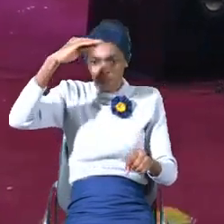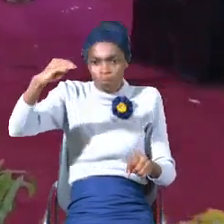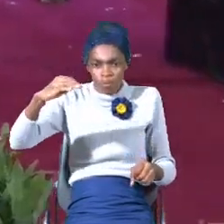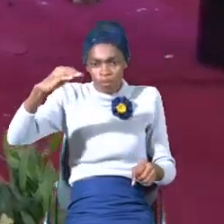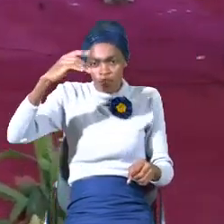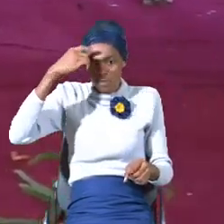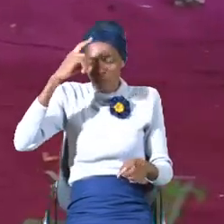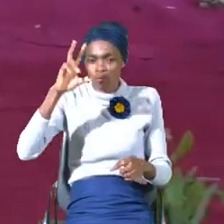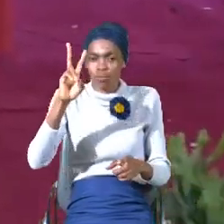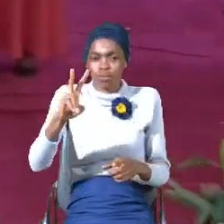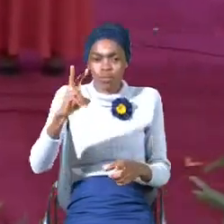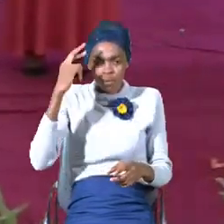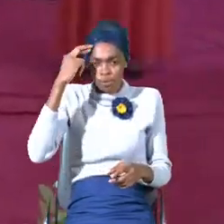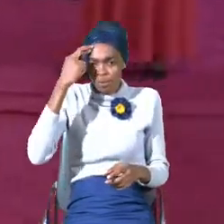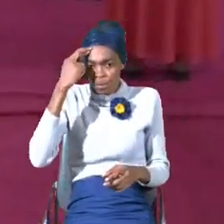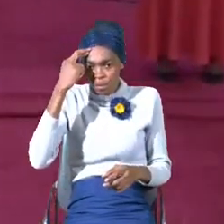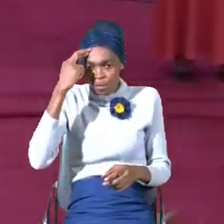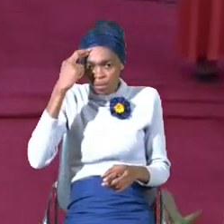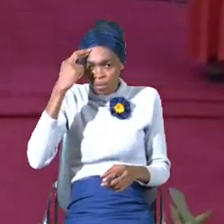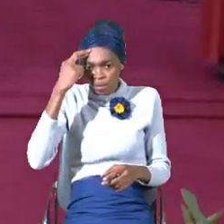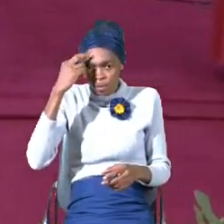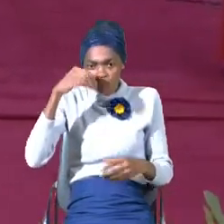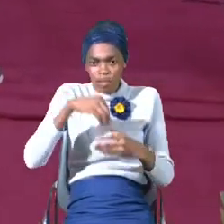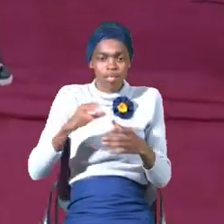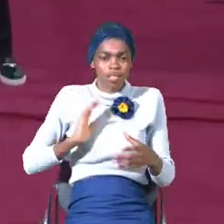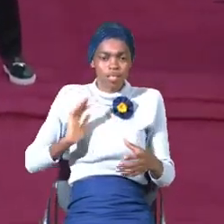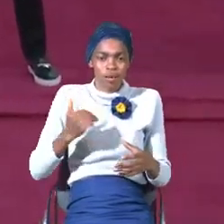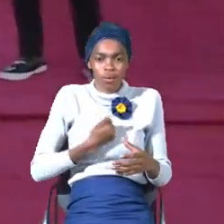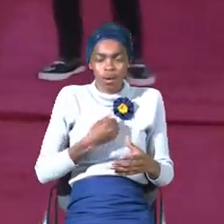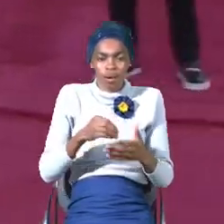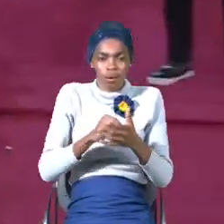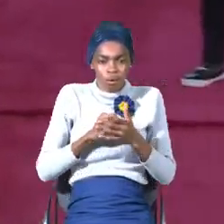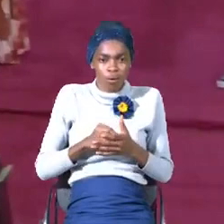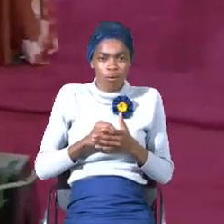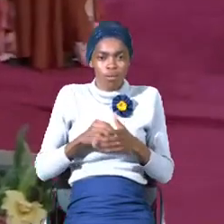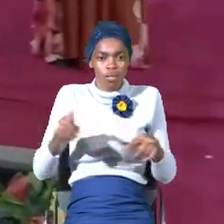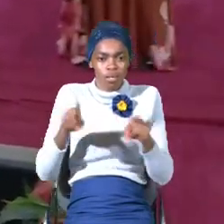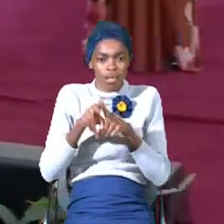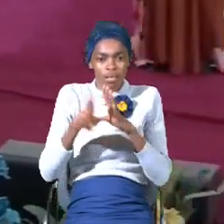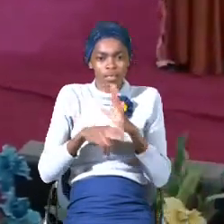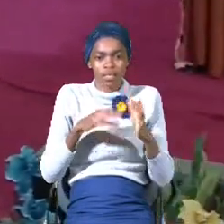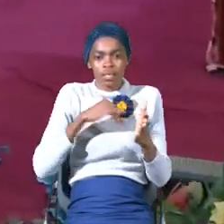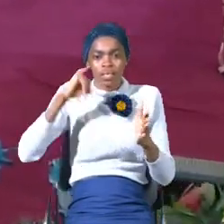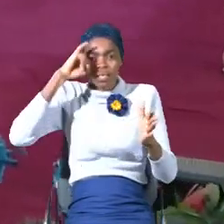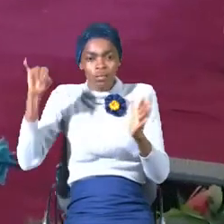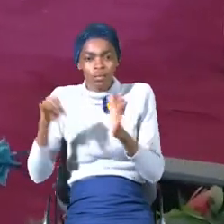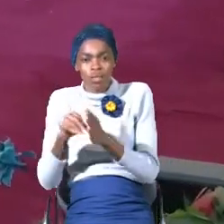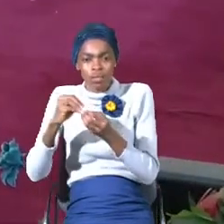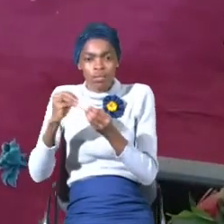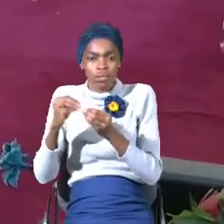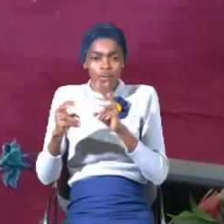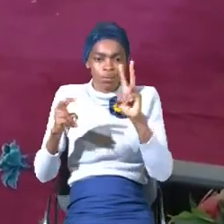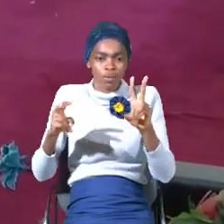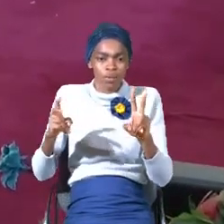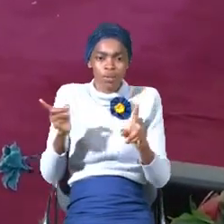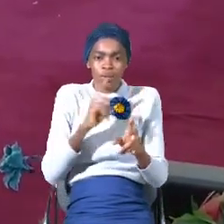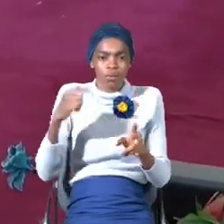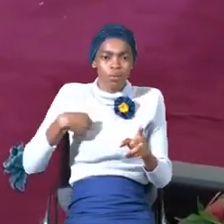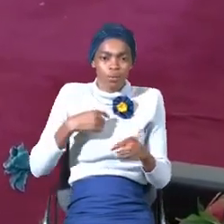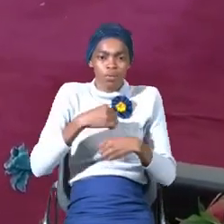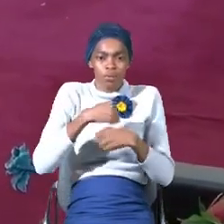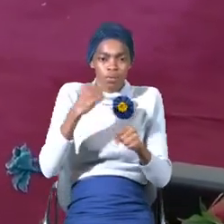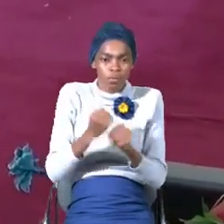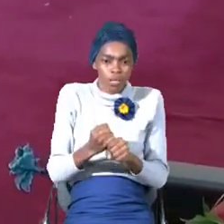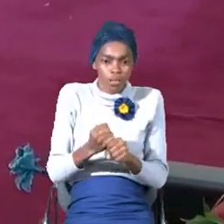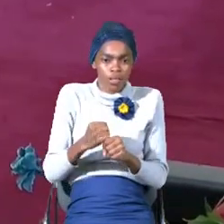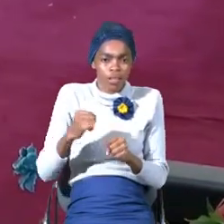reasons. In our own likeness and image. And then number two, where we made Adam, there is